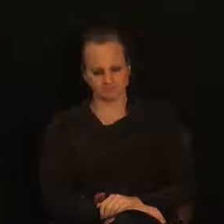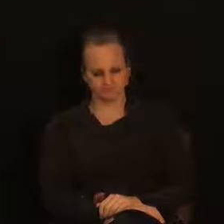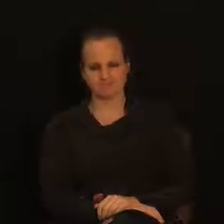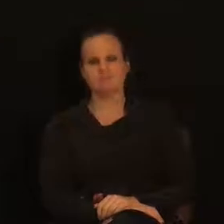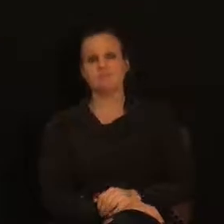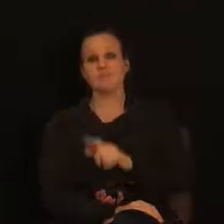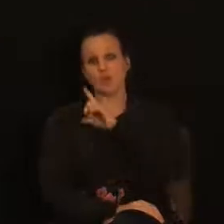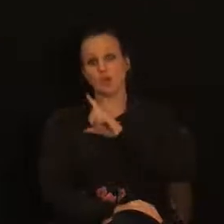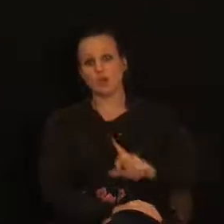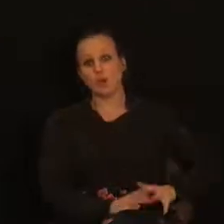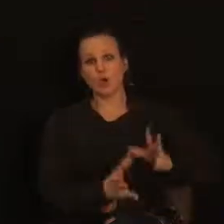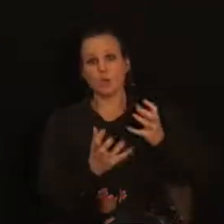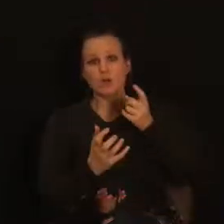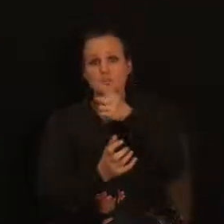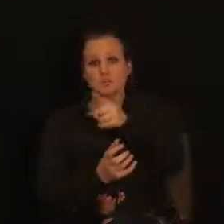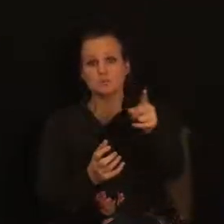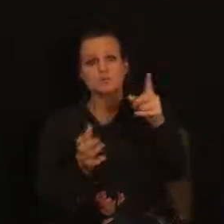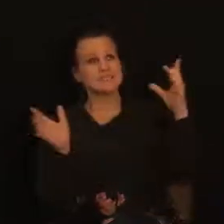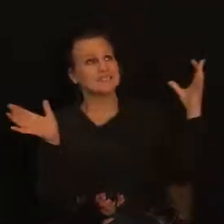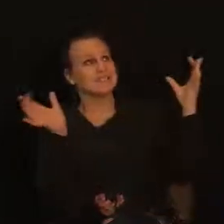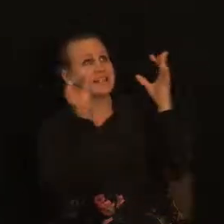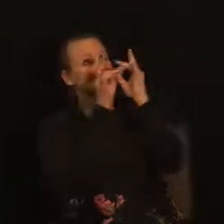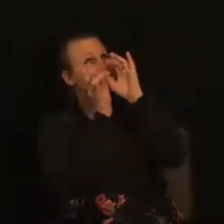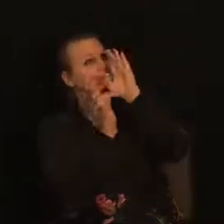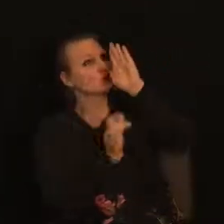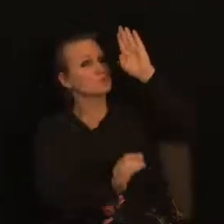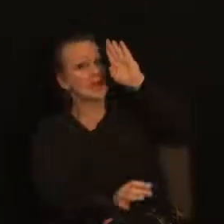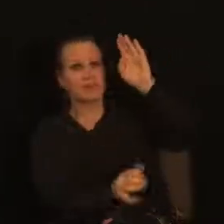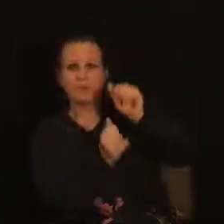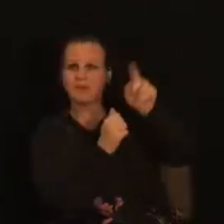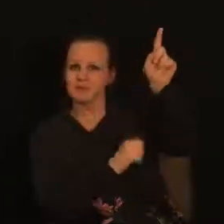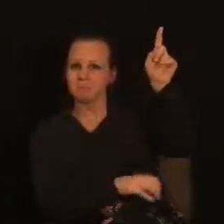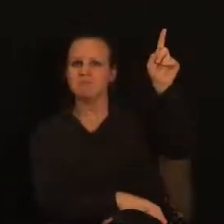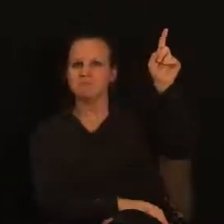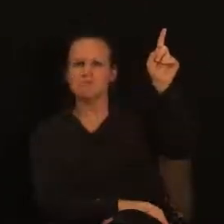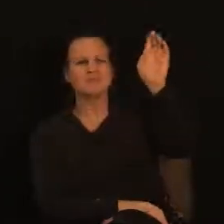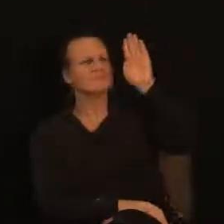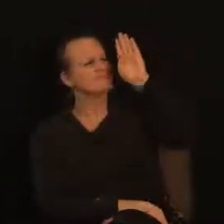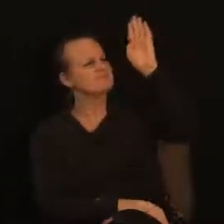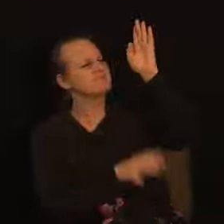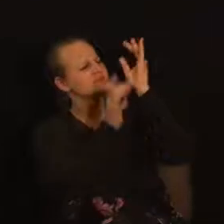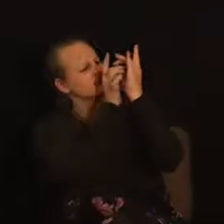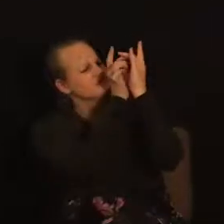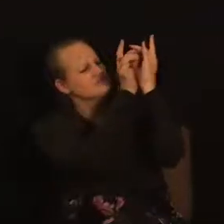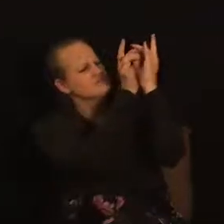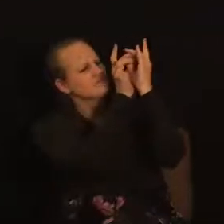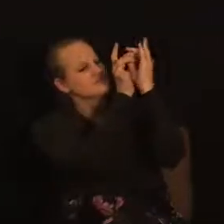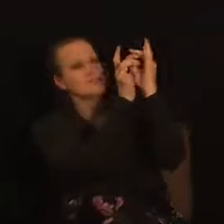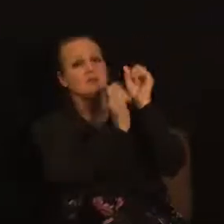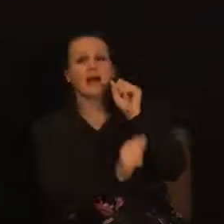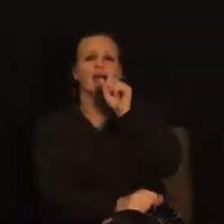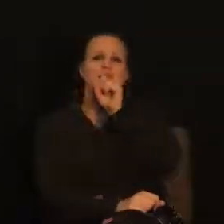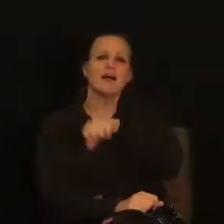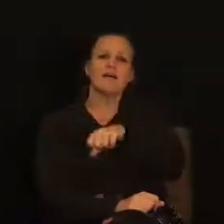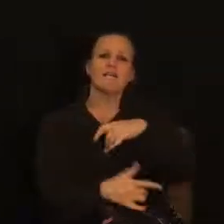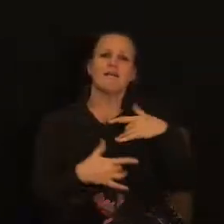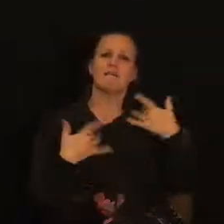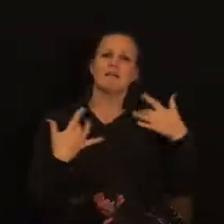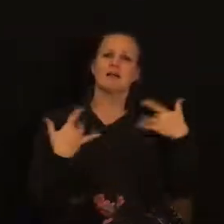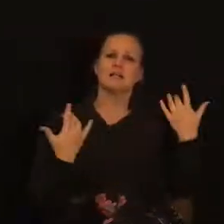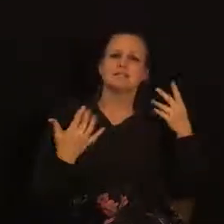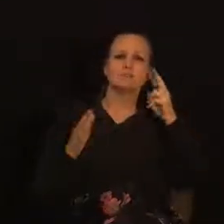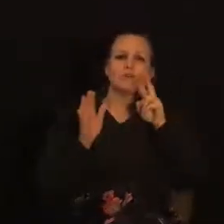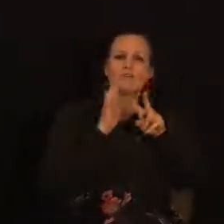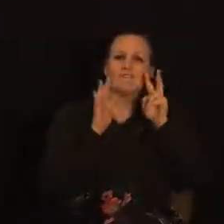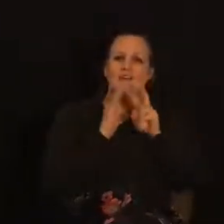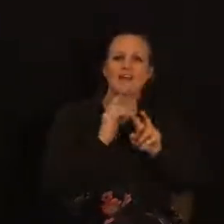wants you to connect with him personally. Like, I love events. I love, you know, the prophetic culture of